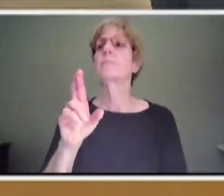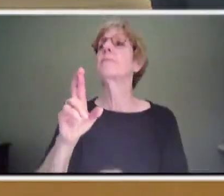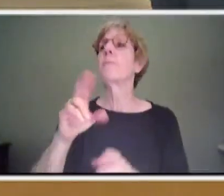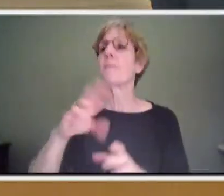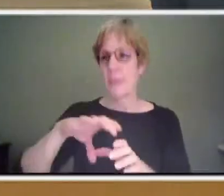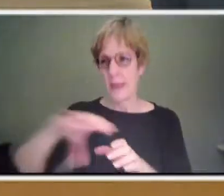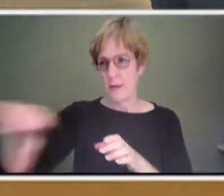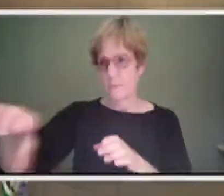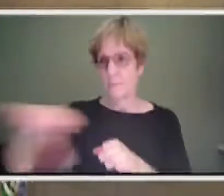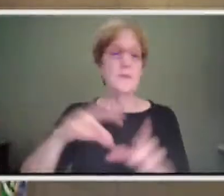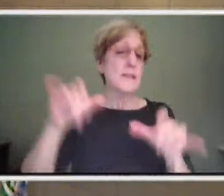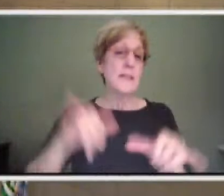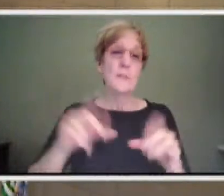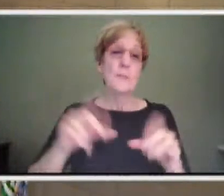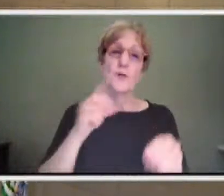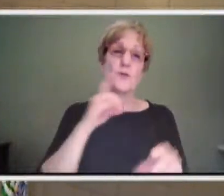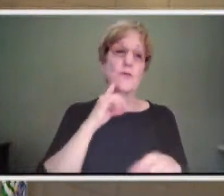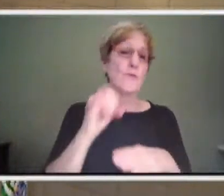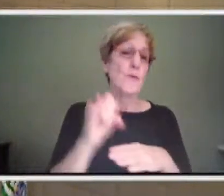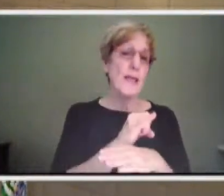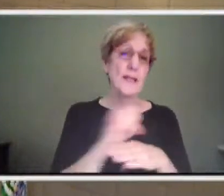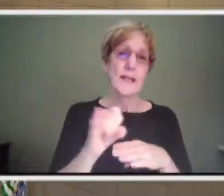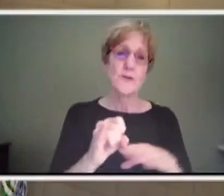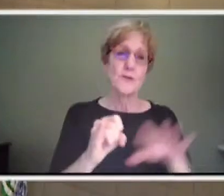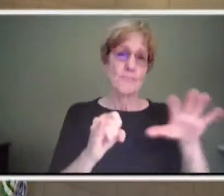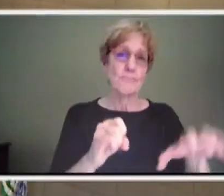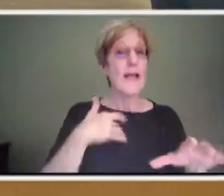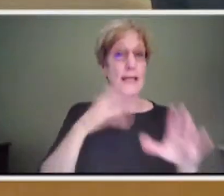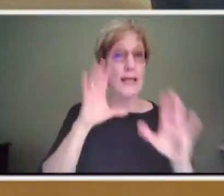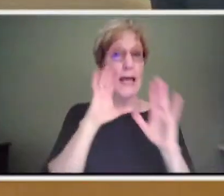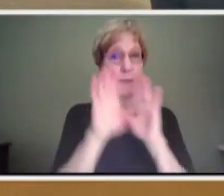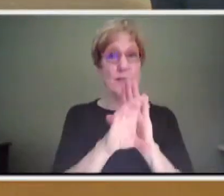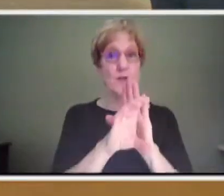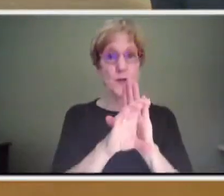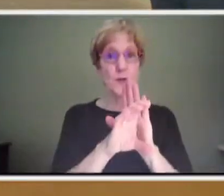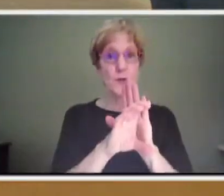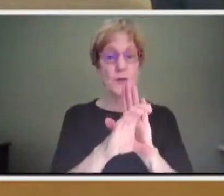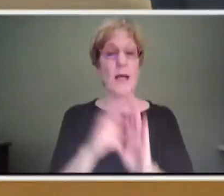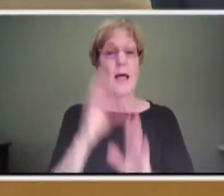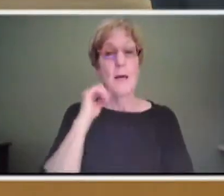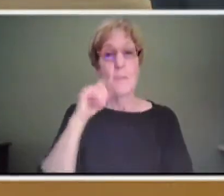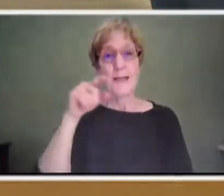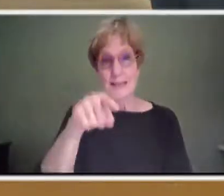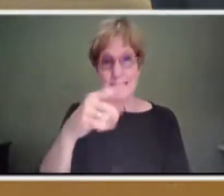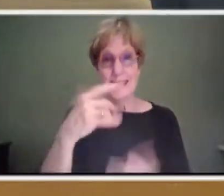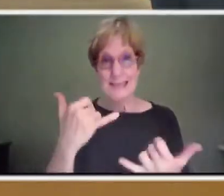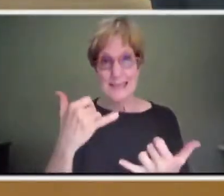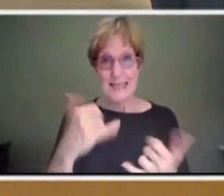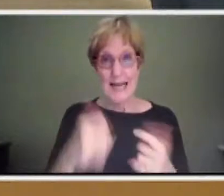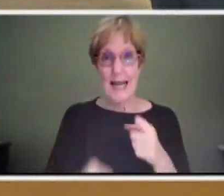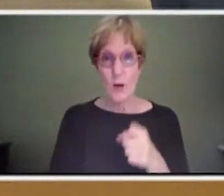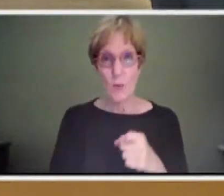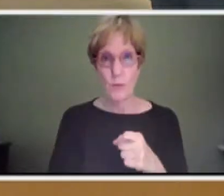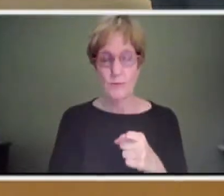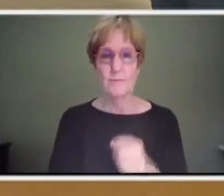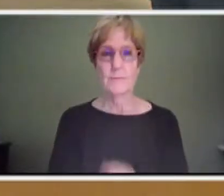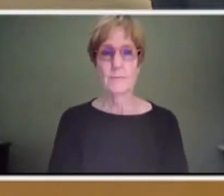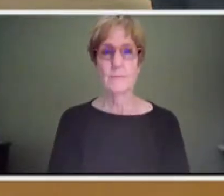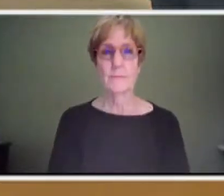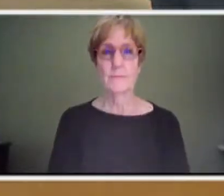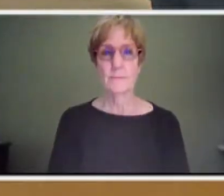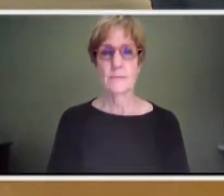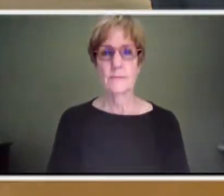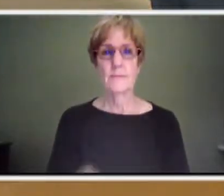park. And I have pictures because this is now, and as leaves